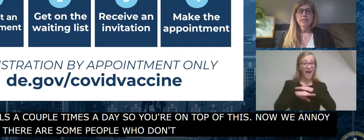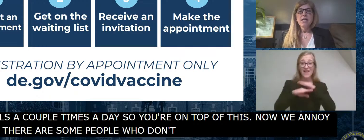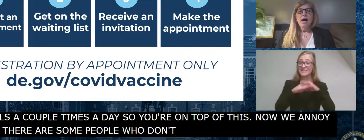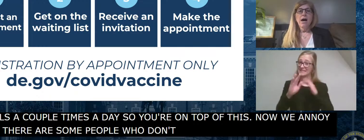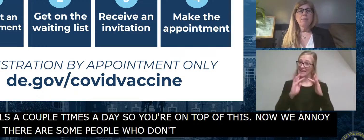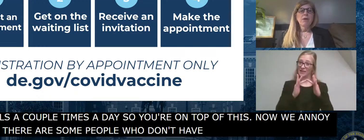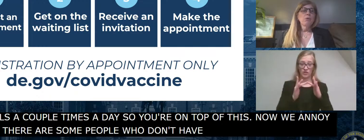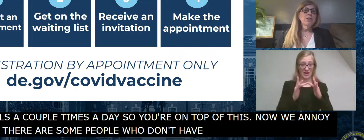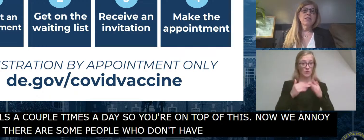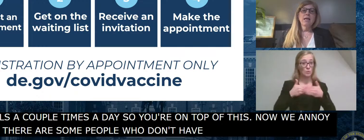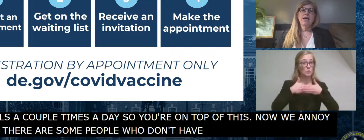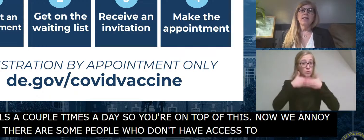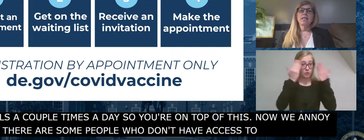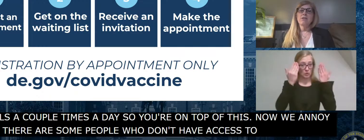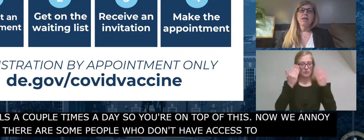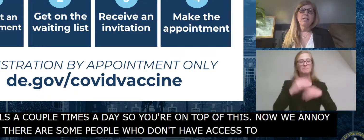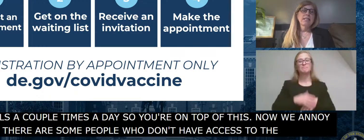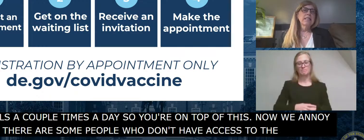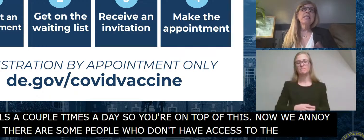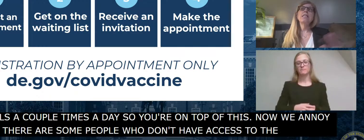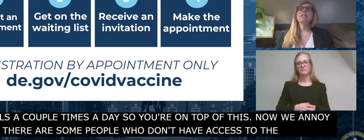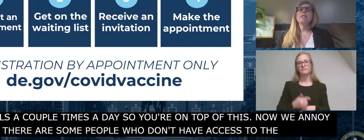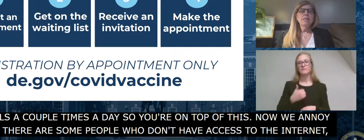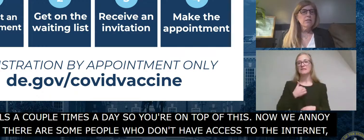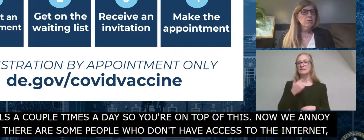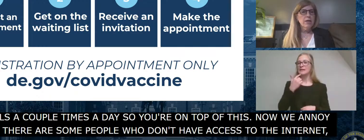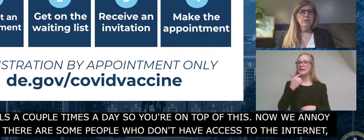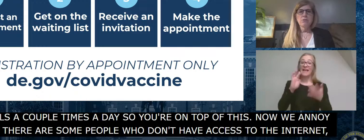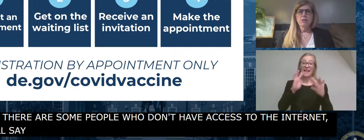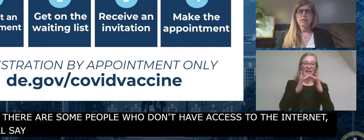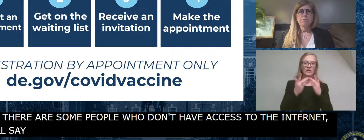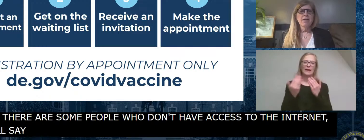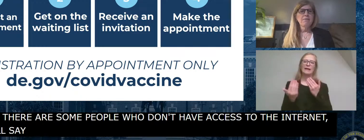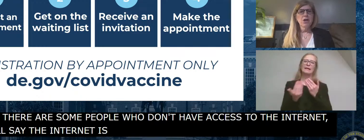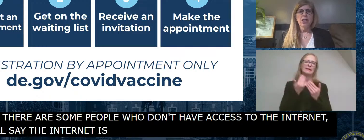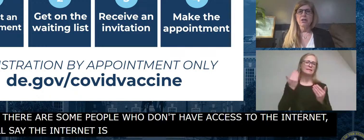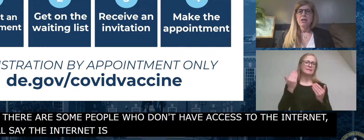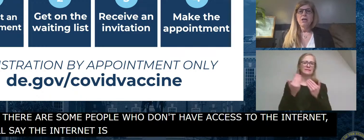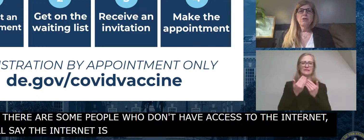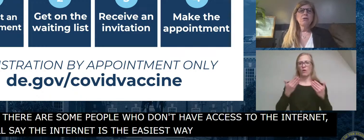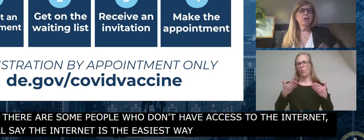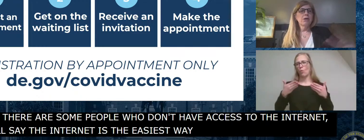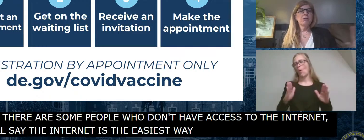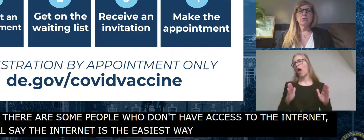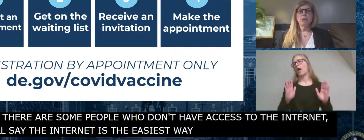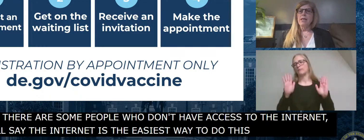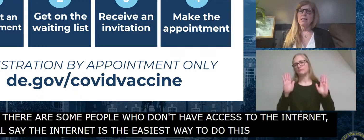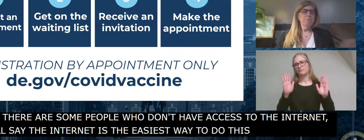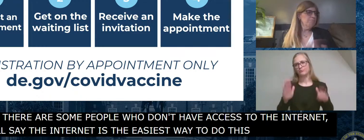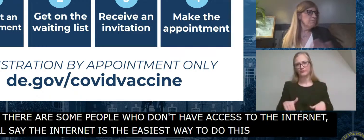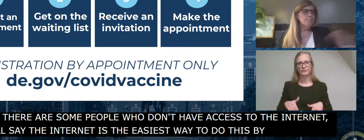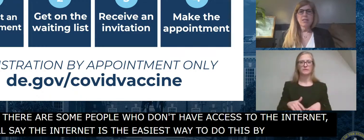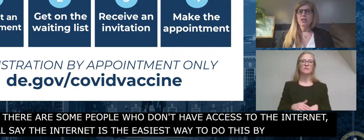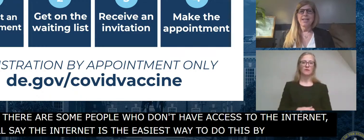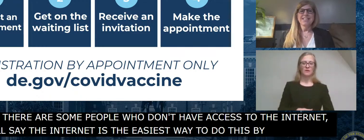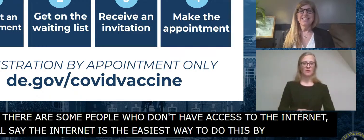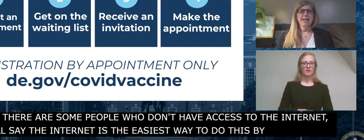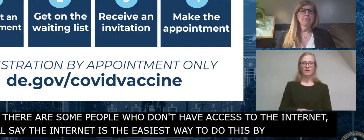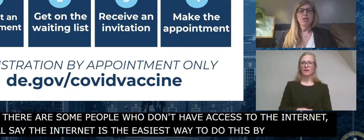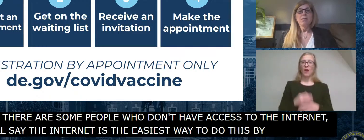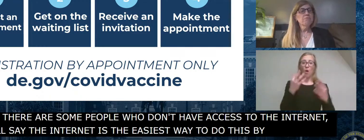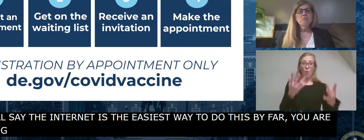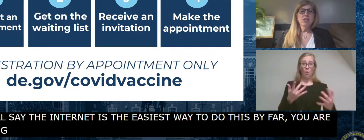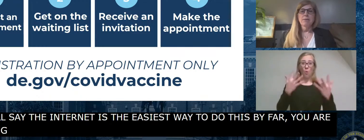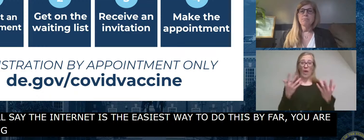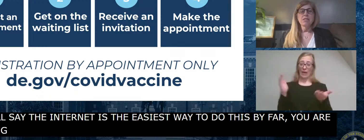internet. I will say the internet is the easiest way to do this by far. You are going to wait much less time.